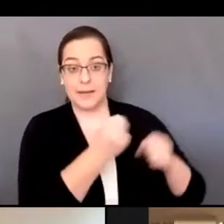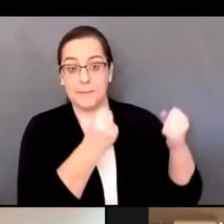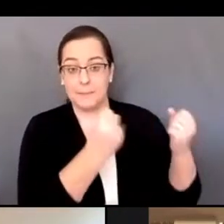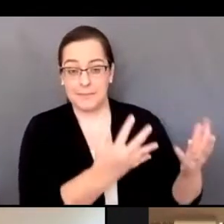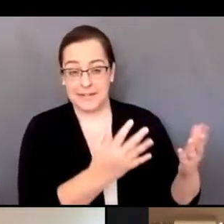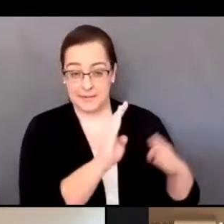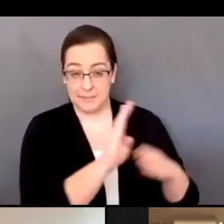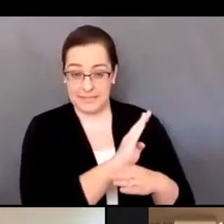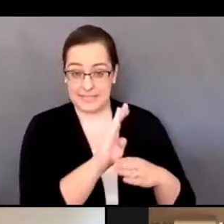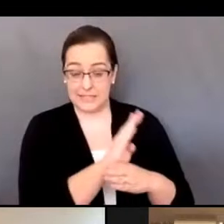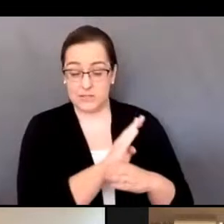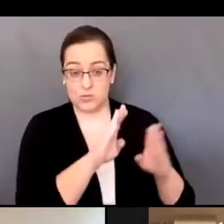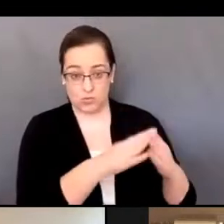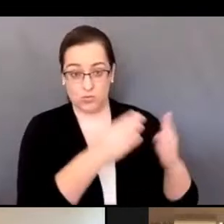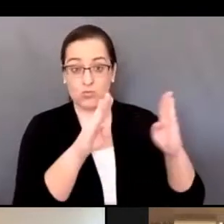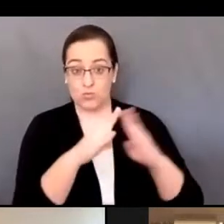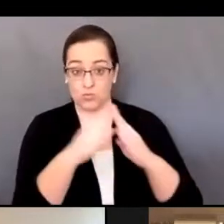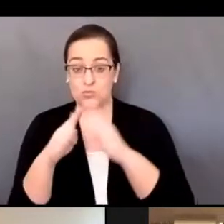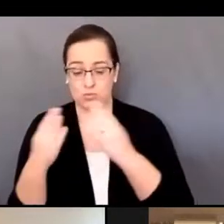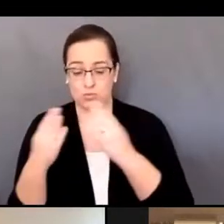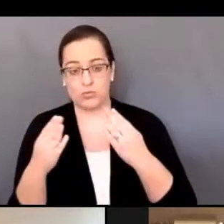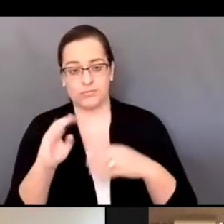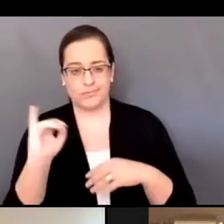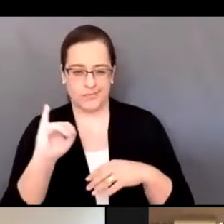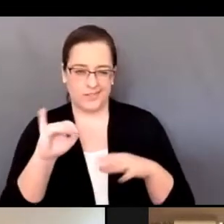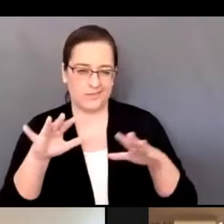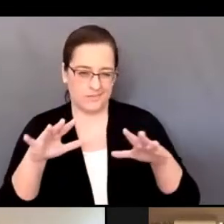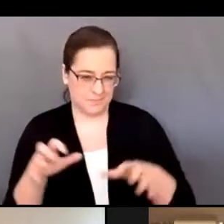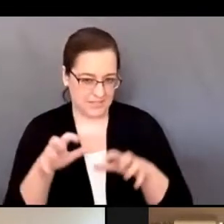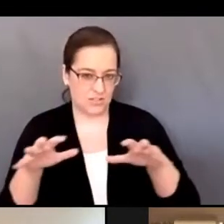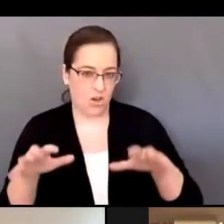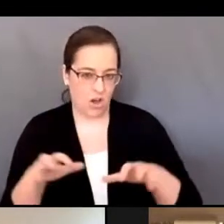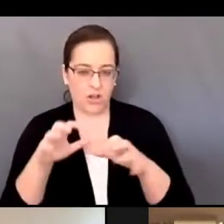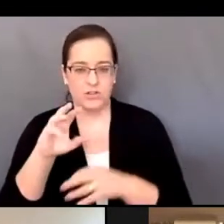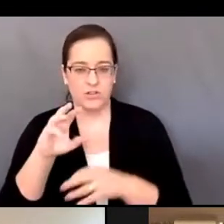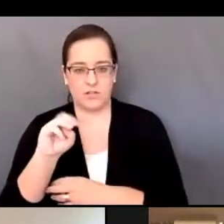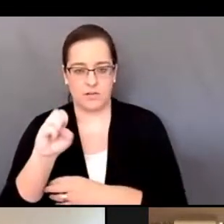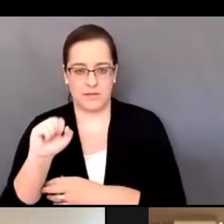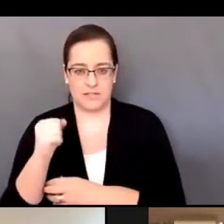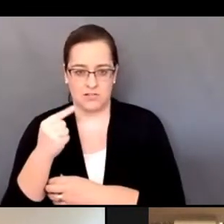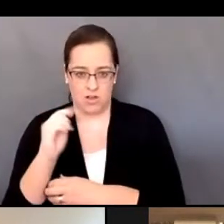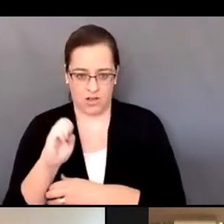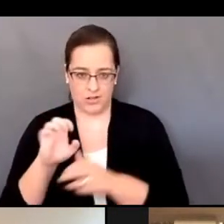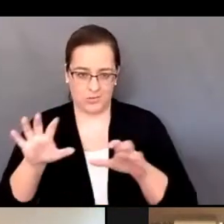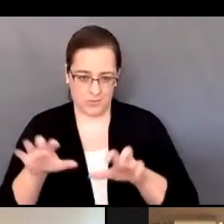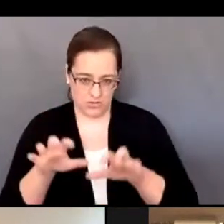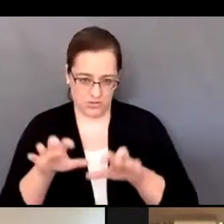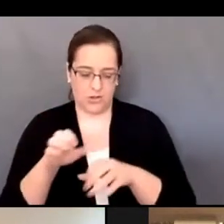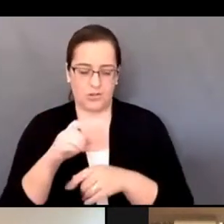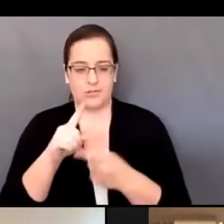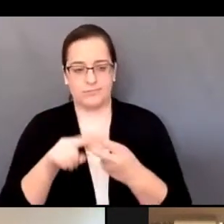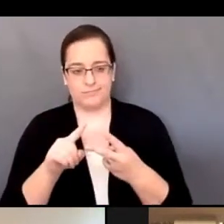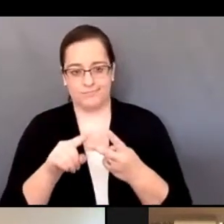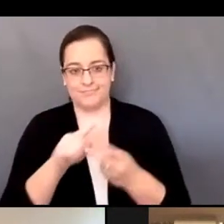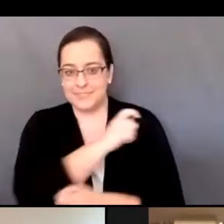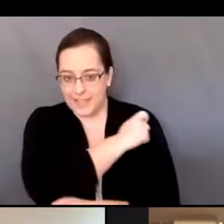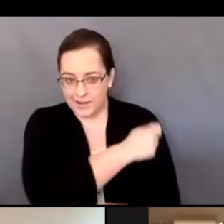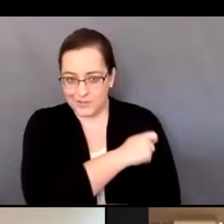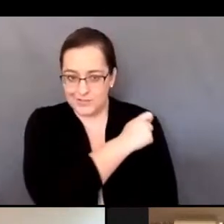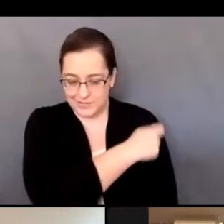businesses are opening as well, like massage establishments and tattoo